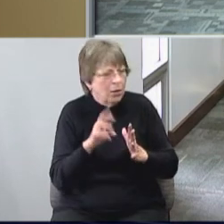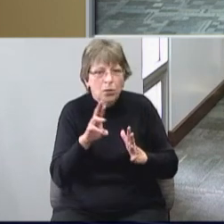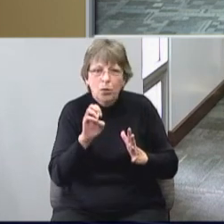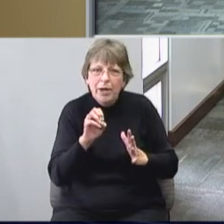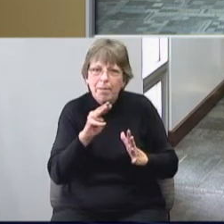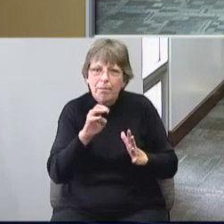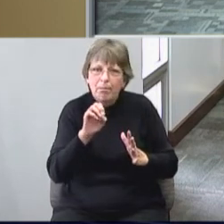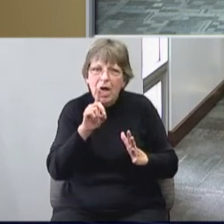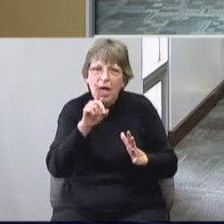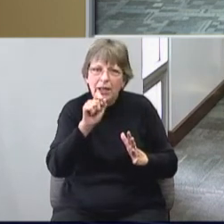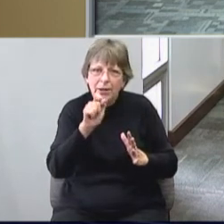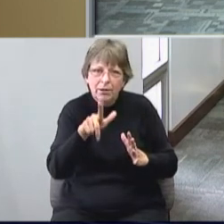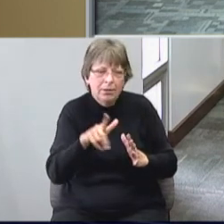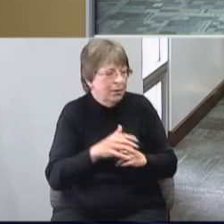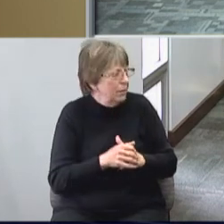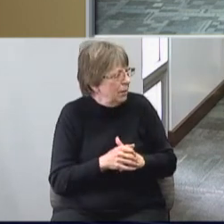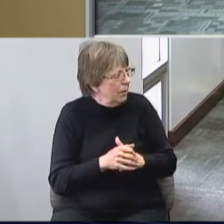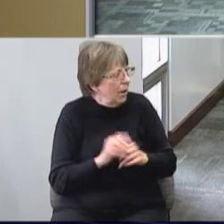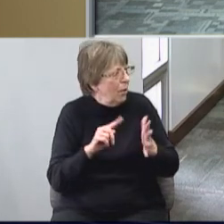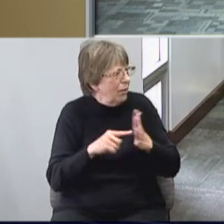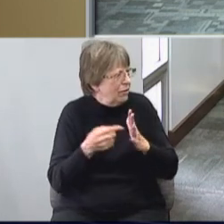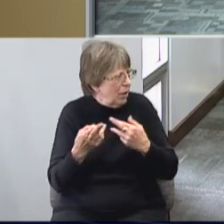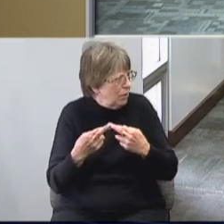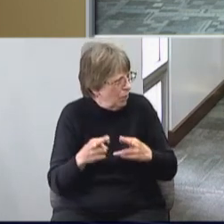remodeling. We've started the rooms.